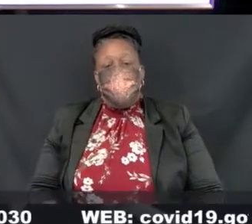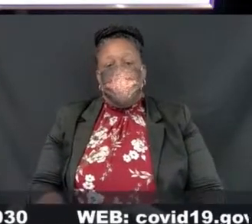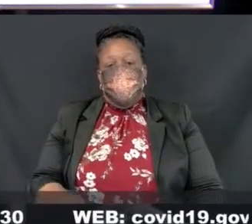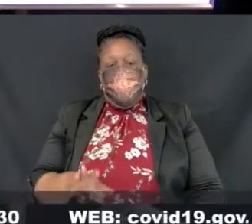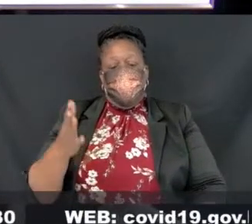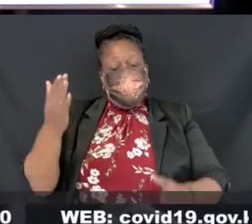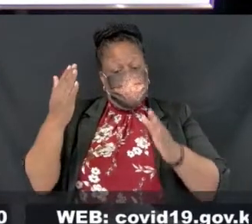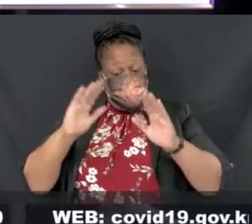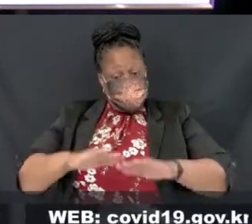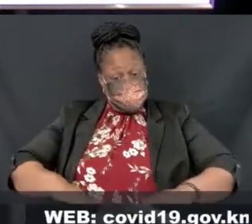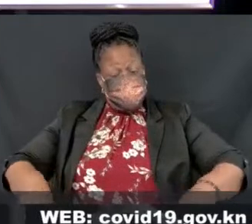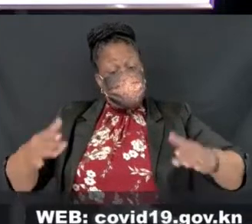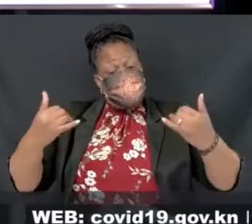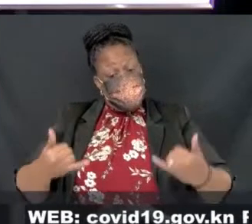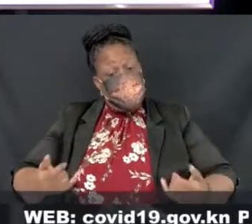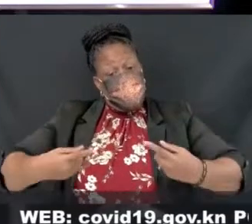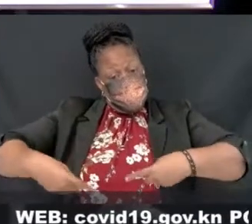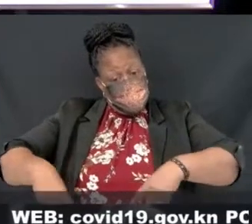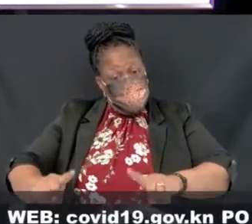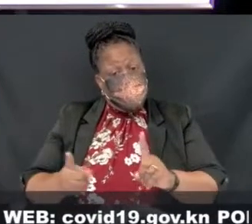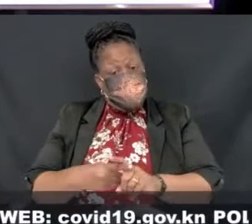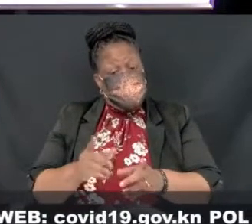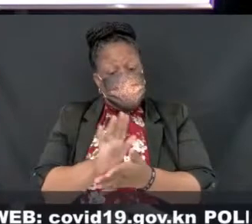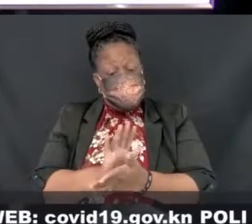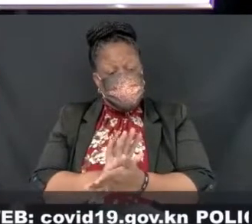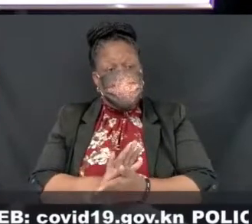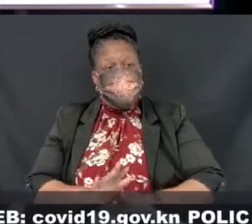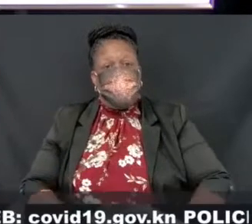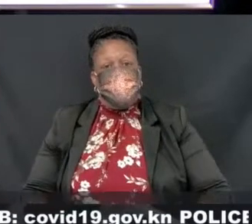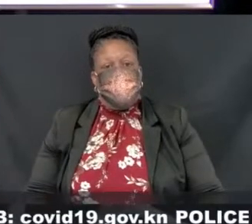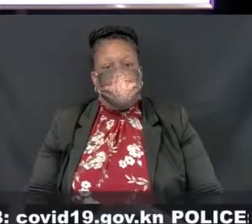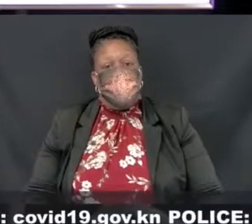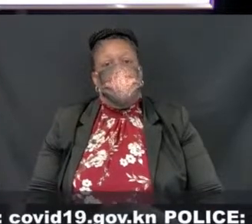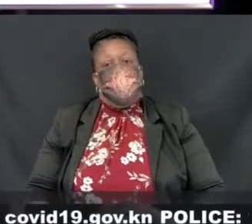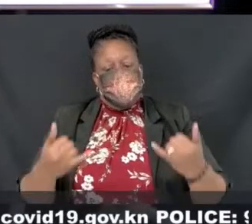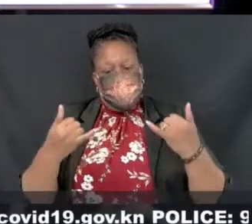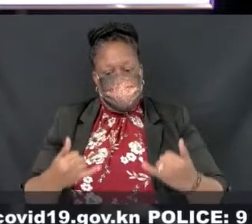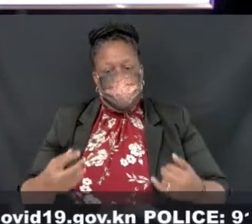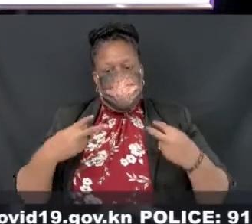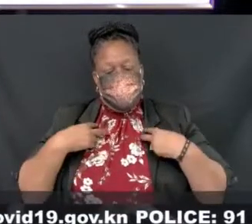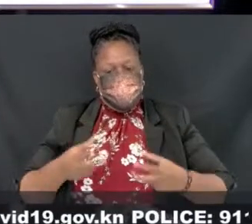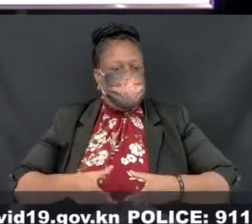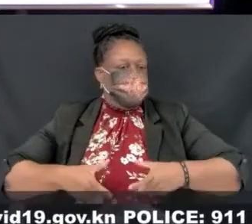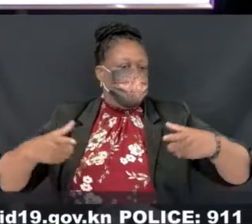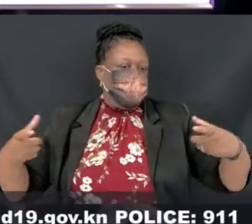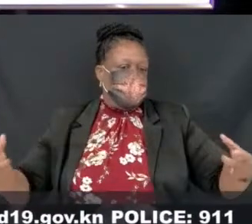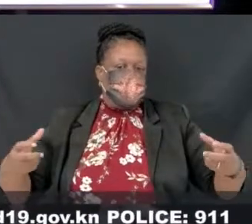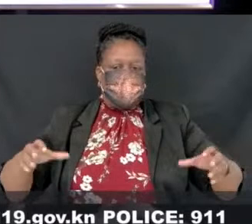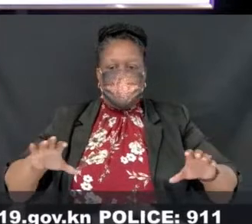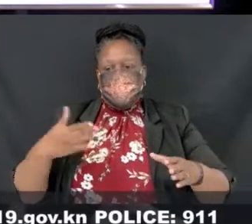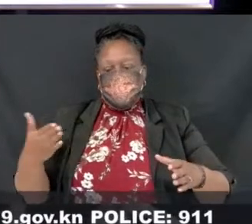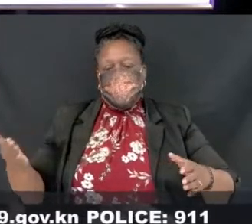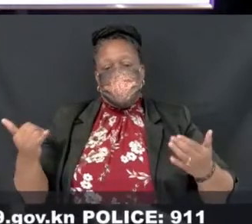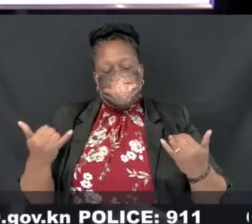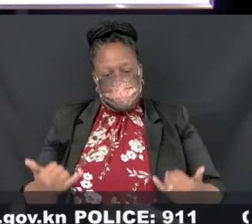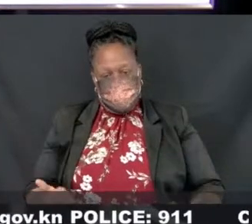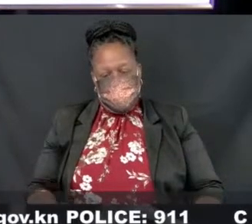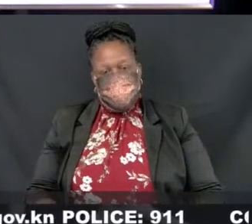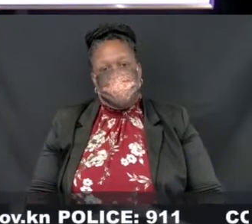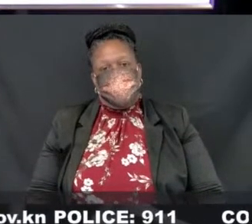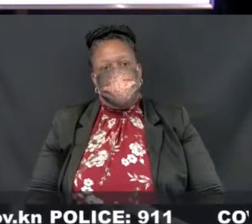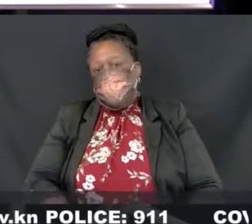Our children are all back to full in-class learning. We are now having mass events, and every sector of our society has